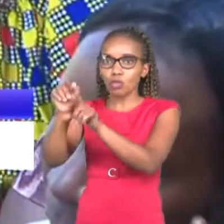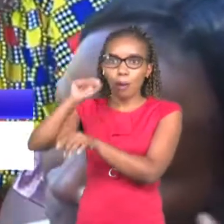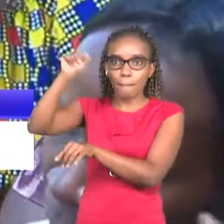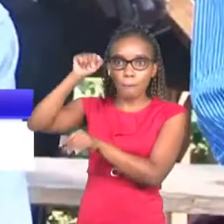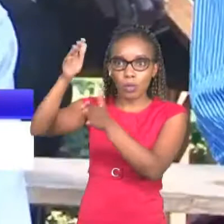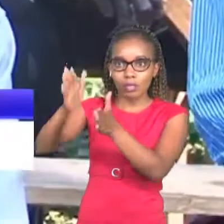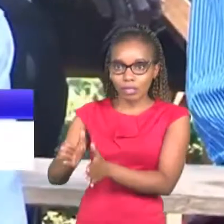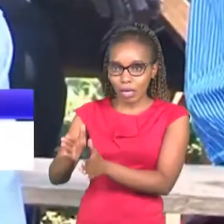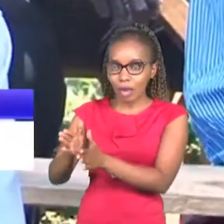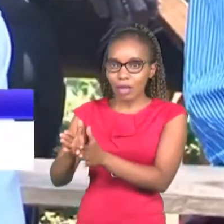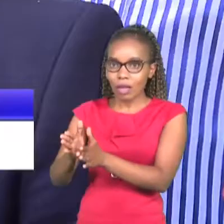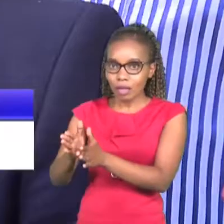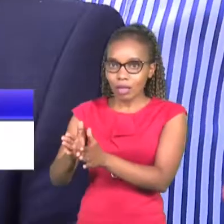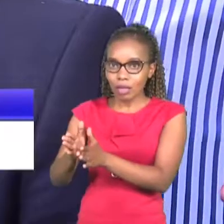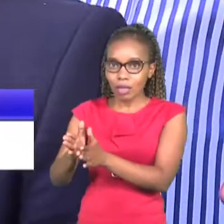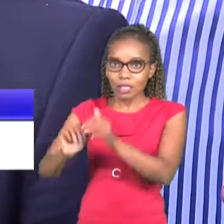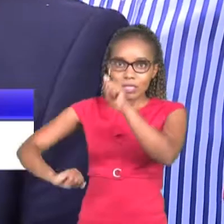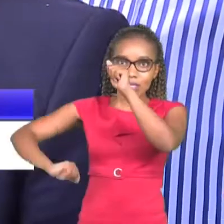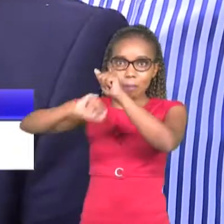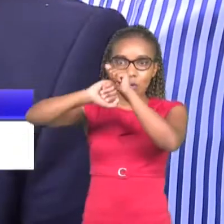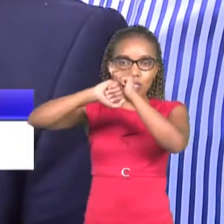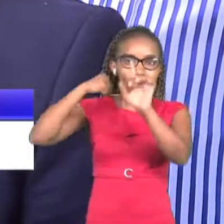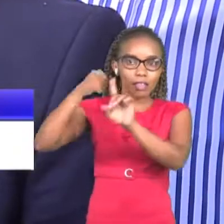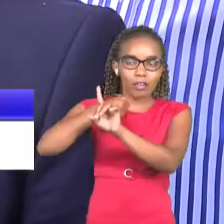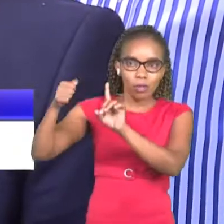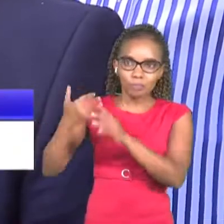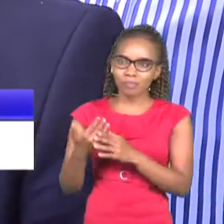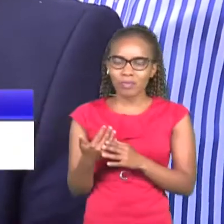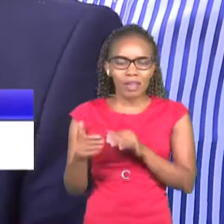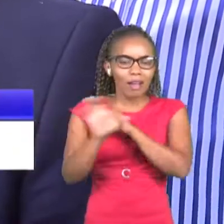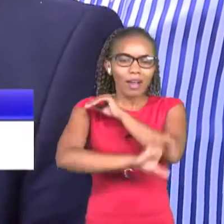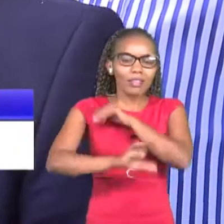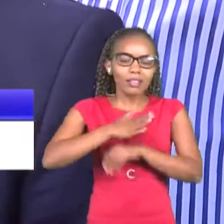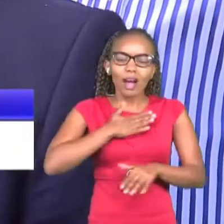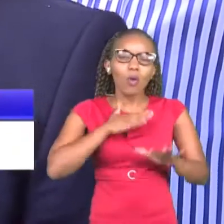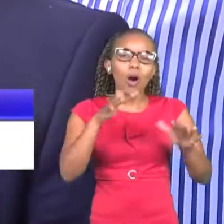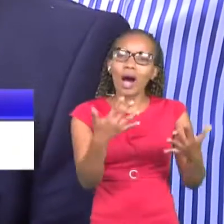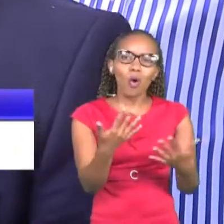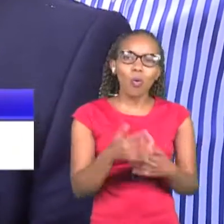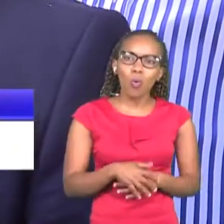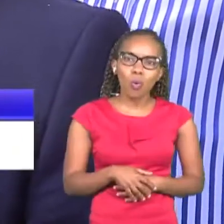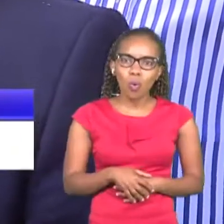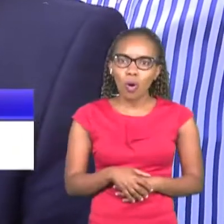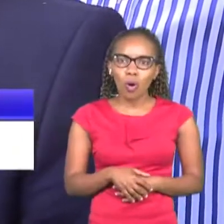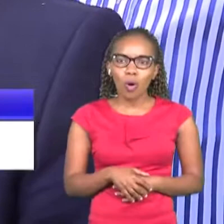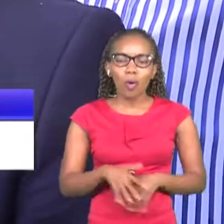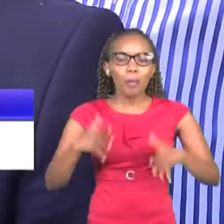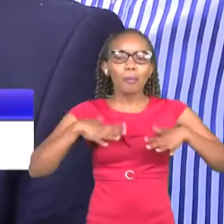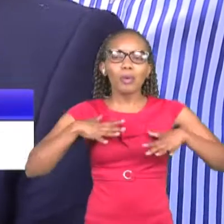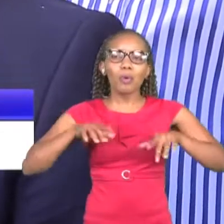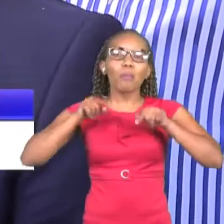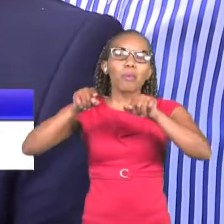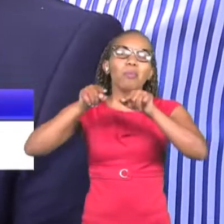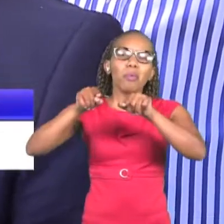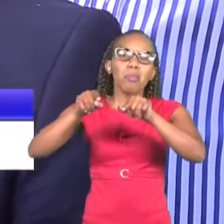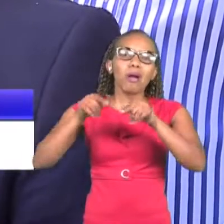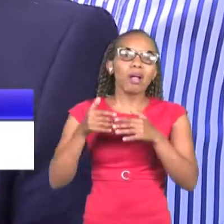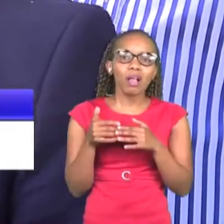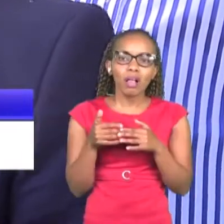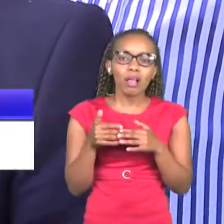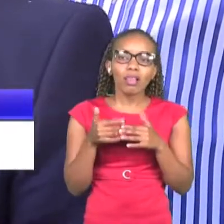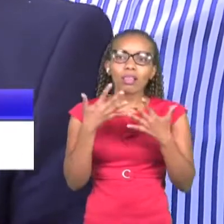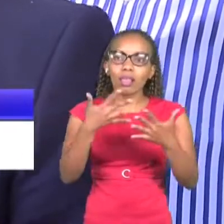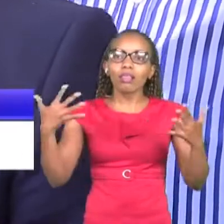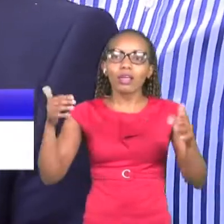for funding the chaos. What kind of a country is this where the victims are blamed for atrocities